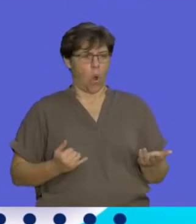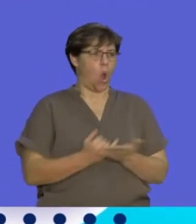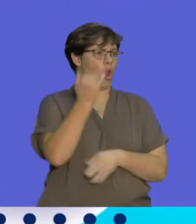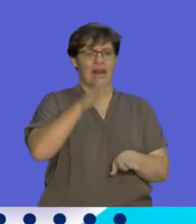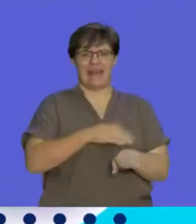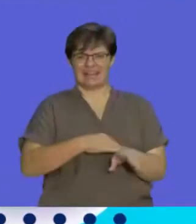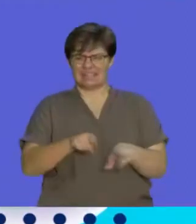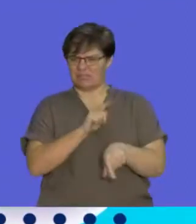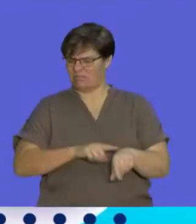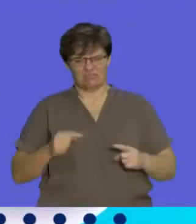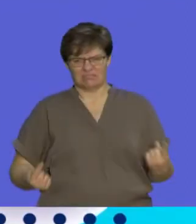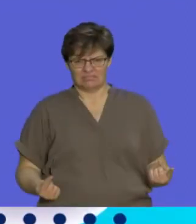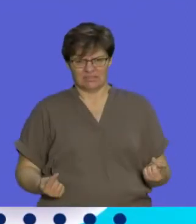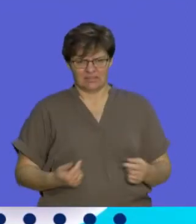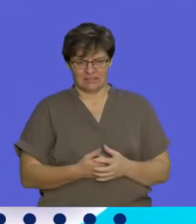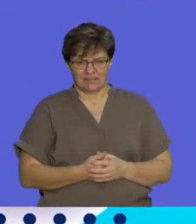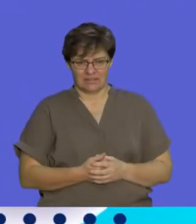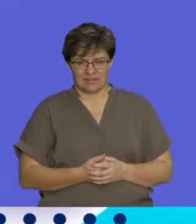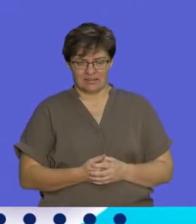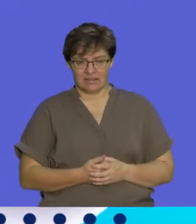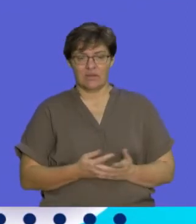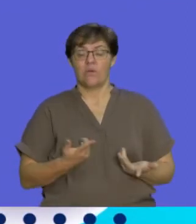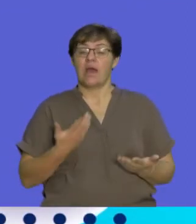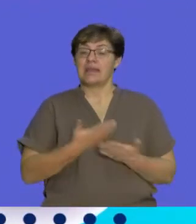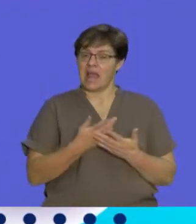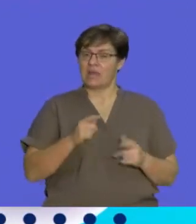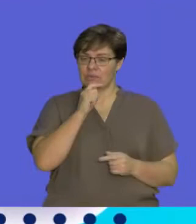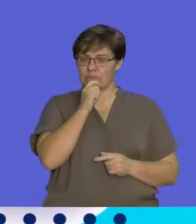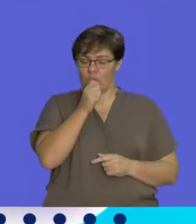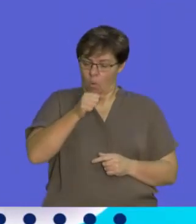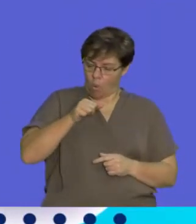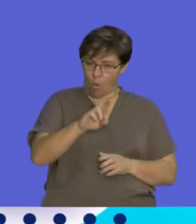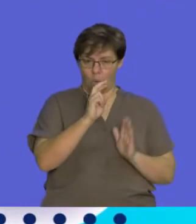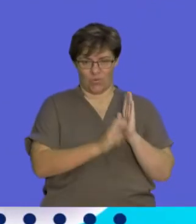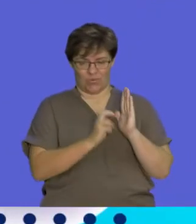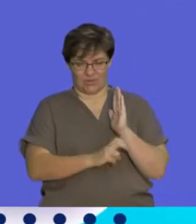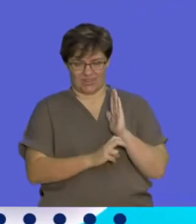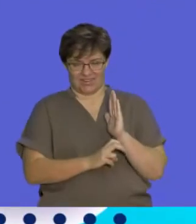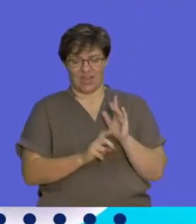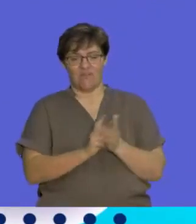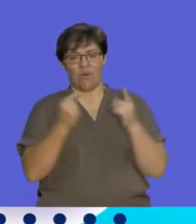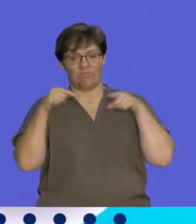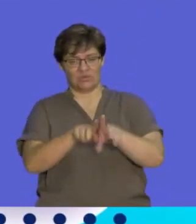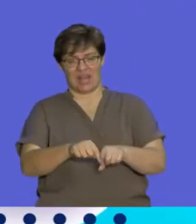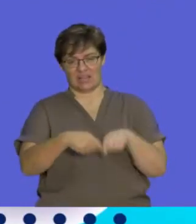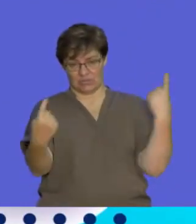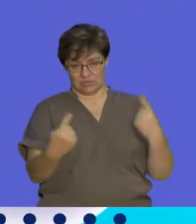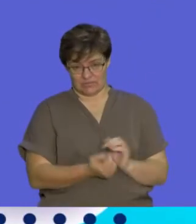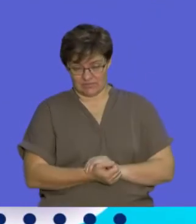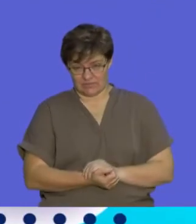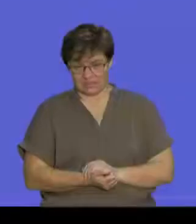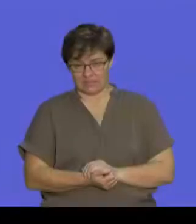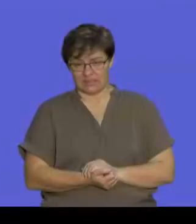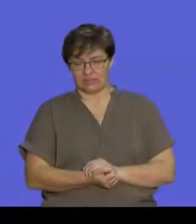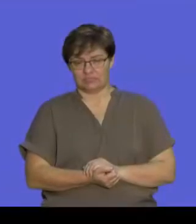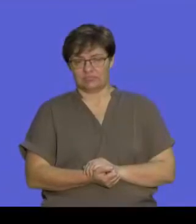late. No, that doesn't work. So we can use the OR rule, the addition rule, for mutually exclusive events. And the way